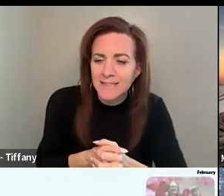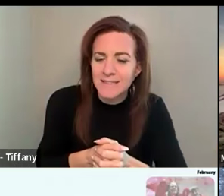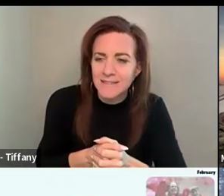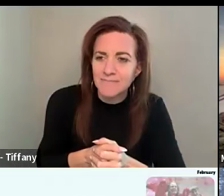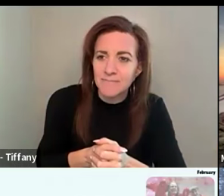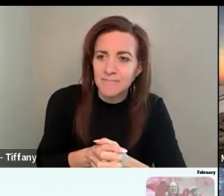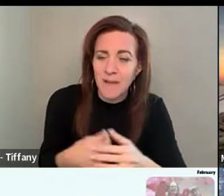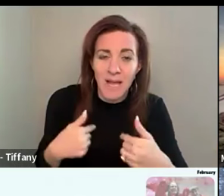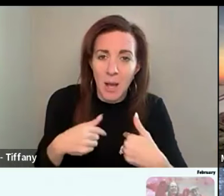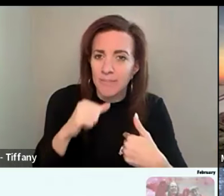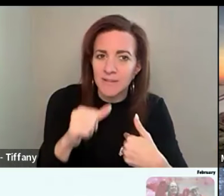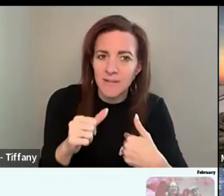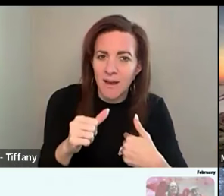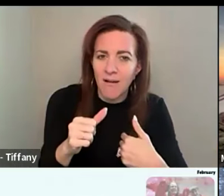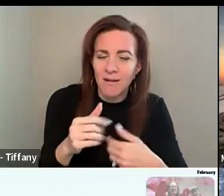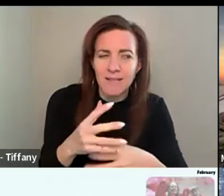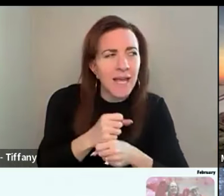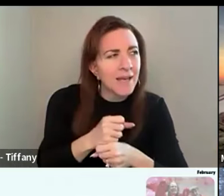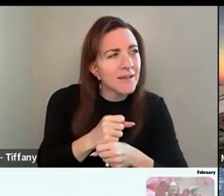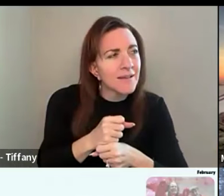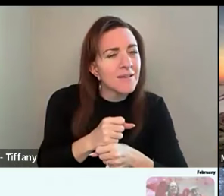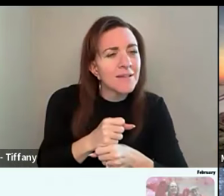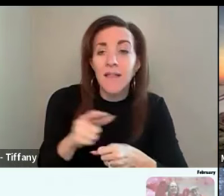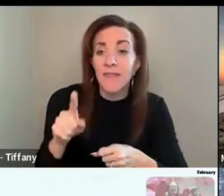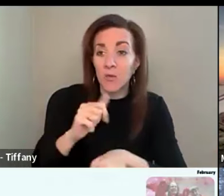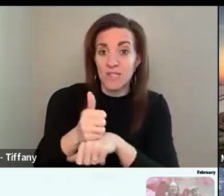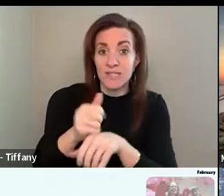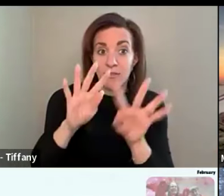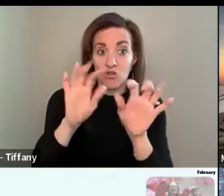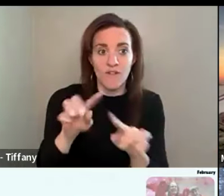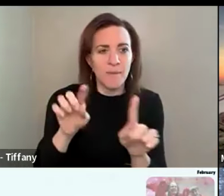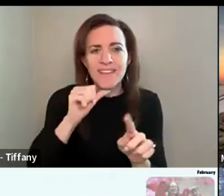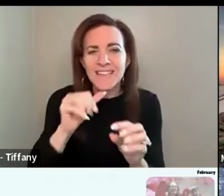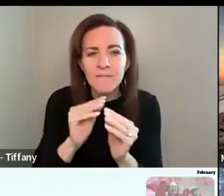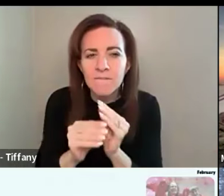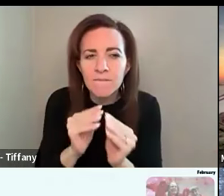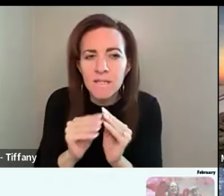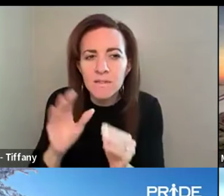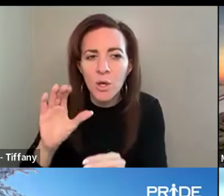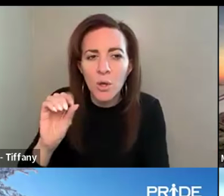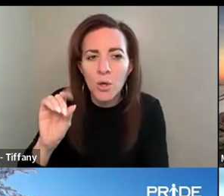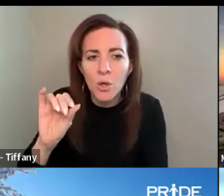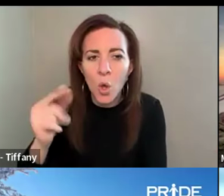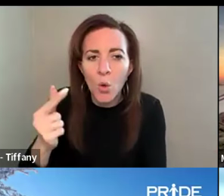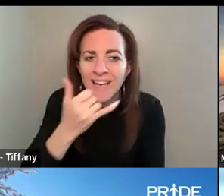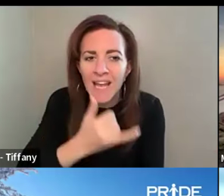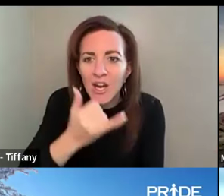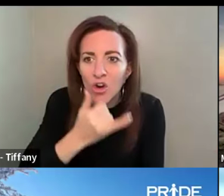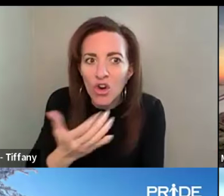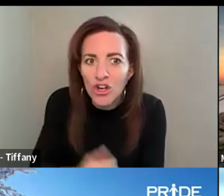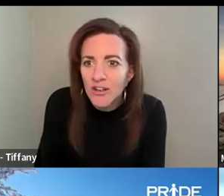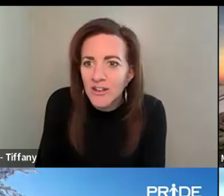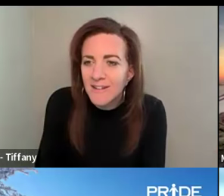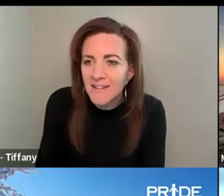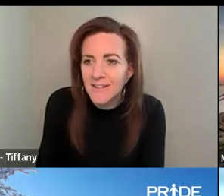And I'm not getting, I guess they reset the survey, but they didn't fix the like coding error in it. So